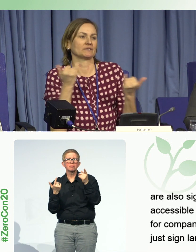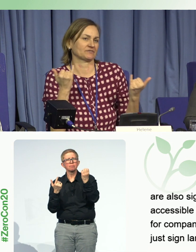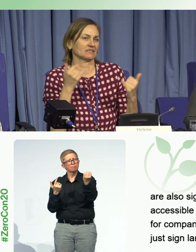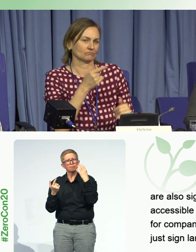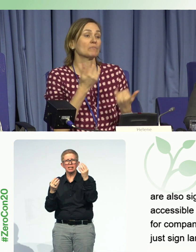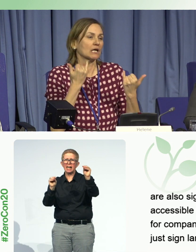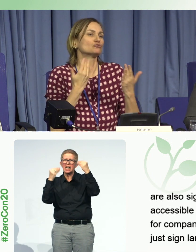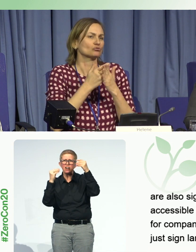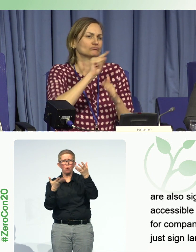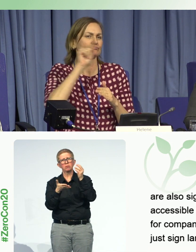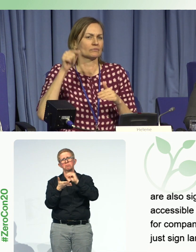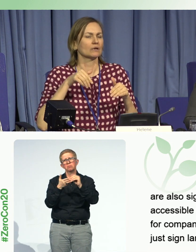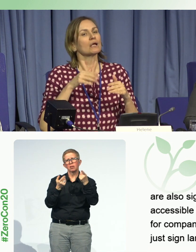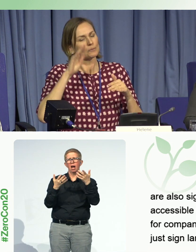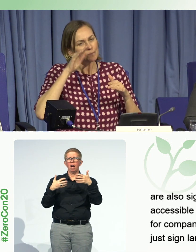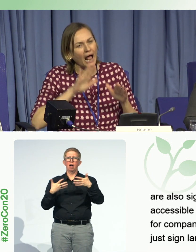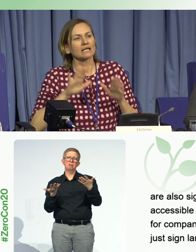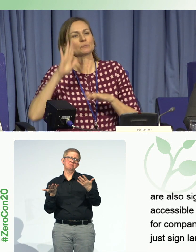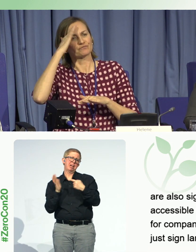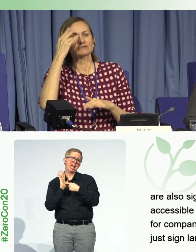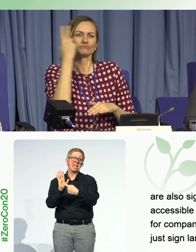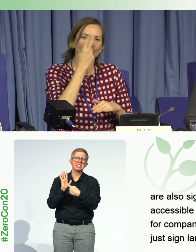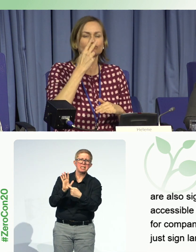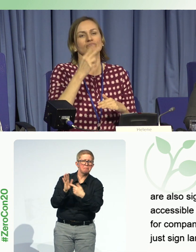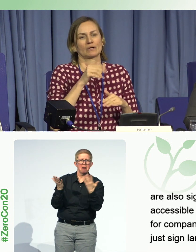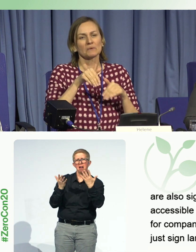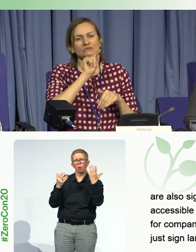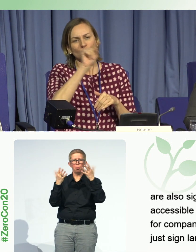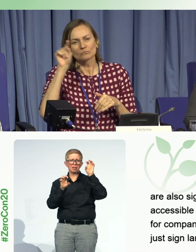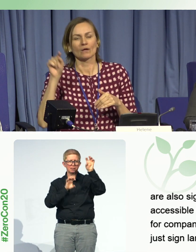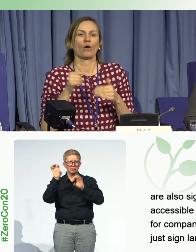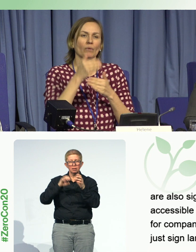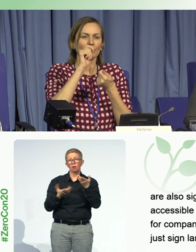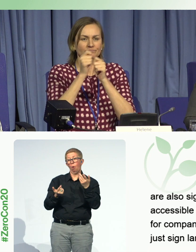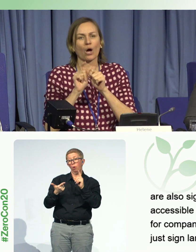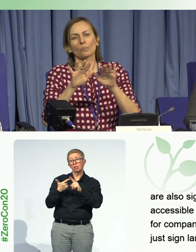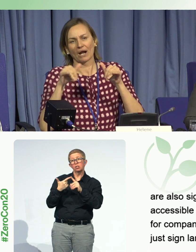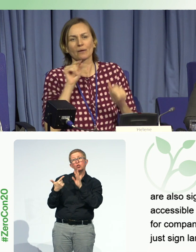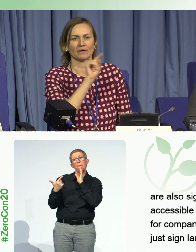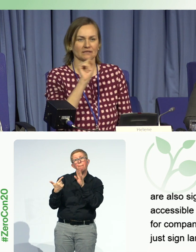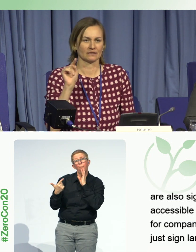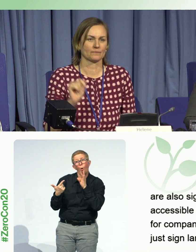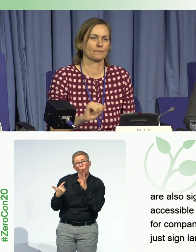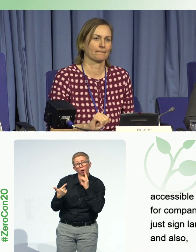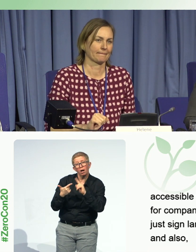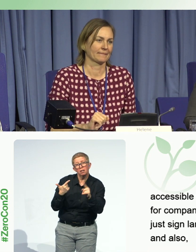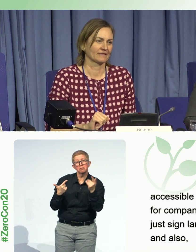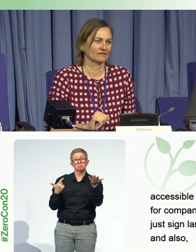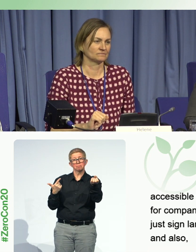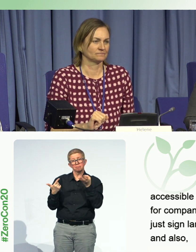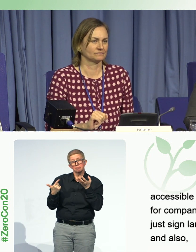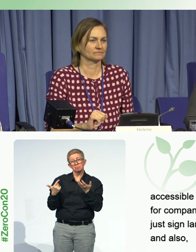are spoken, and also other services